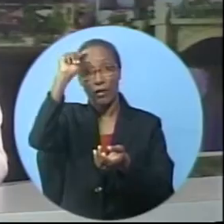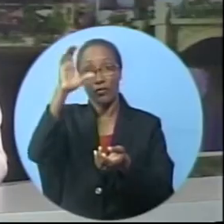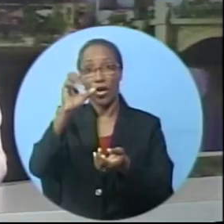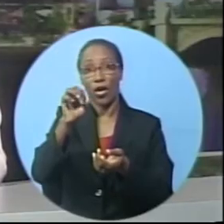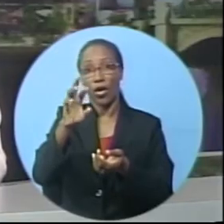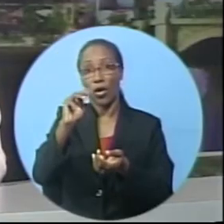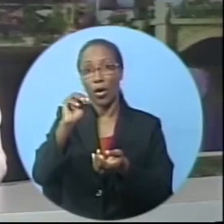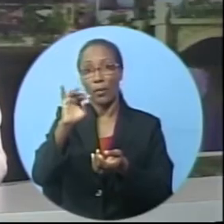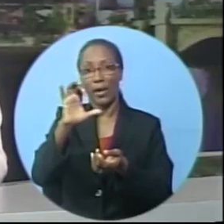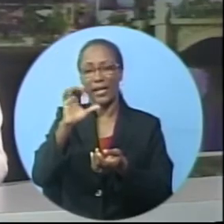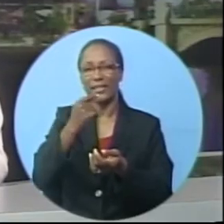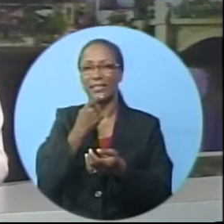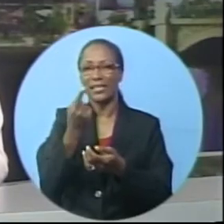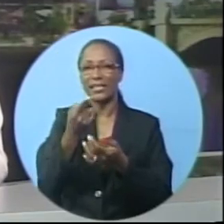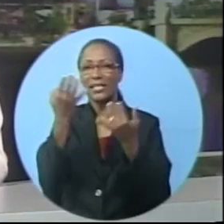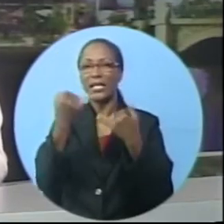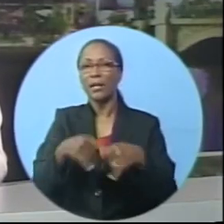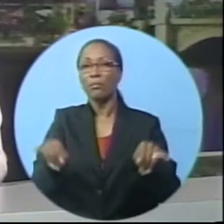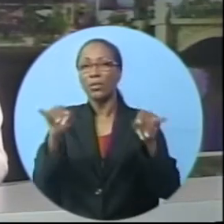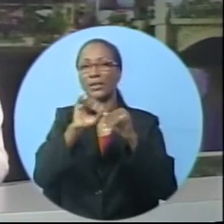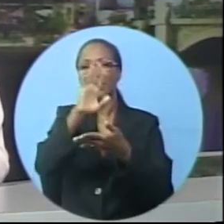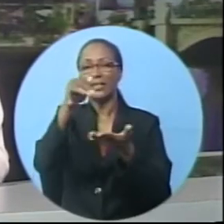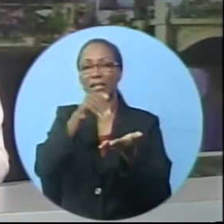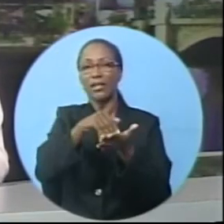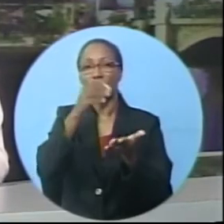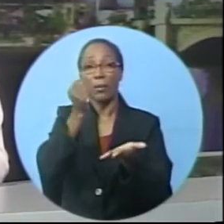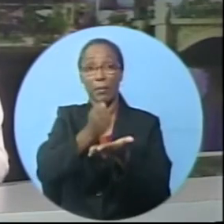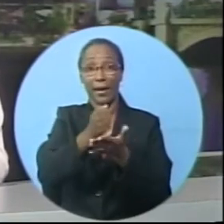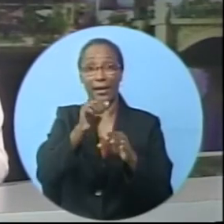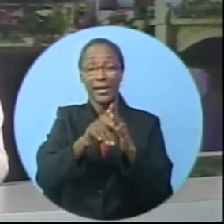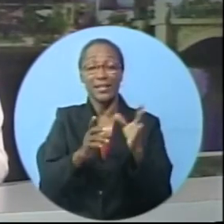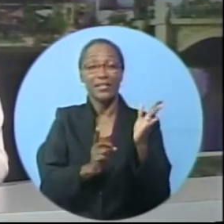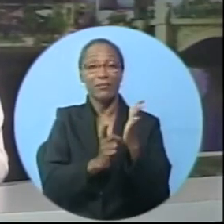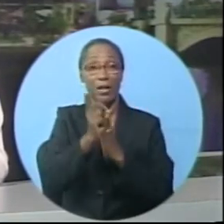of the Central Bank in the development of Barbados. He